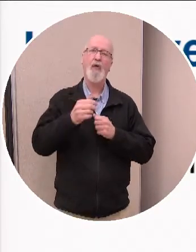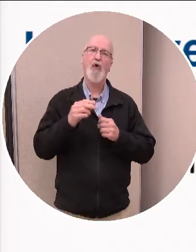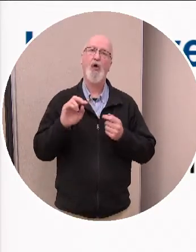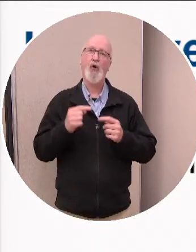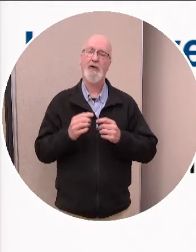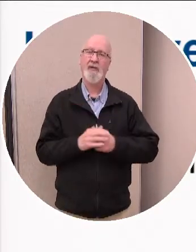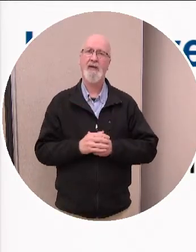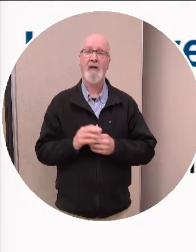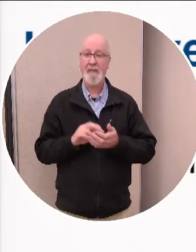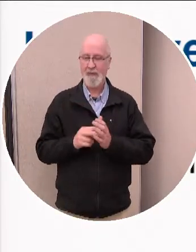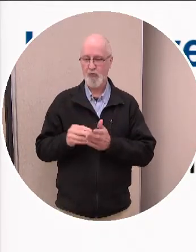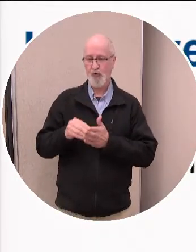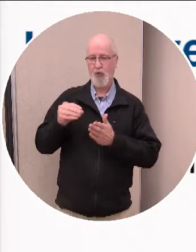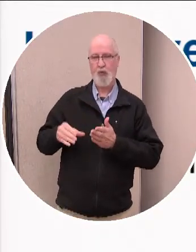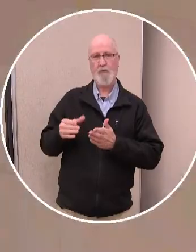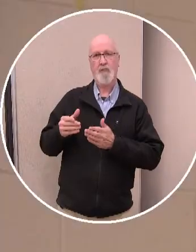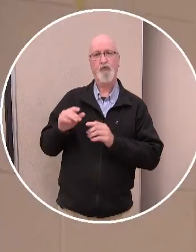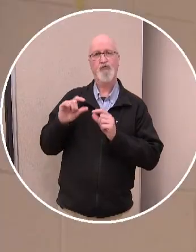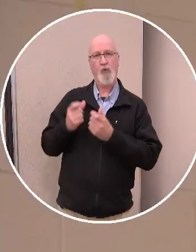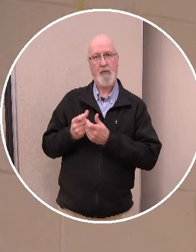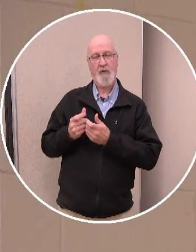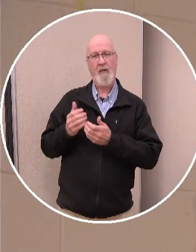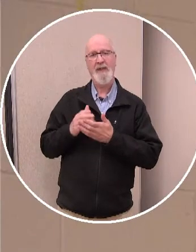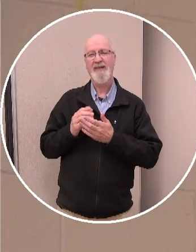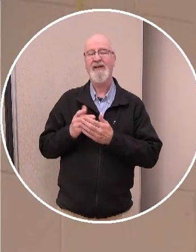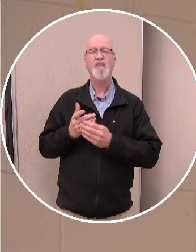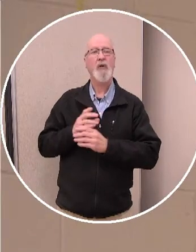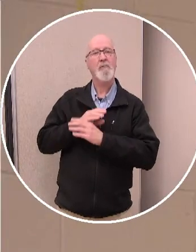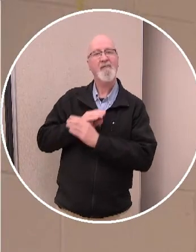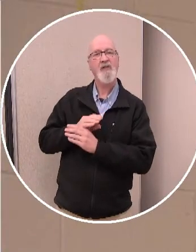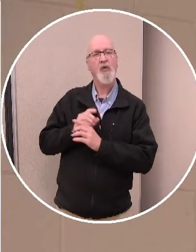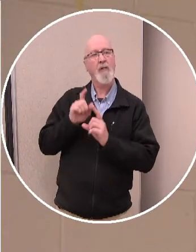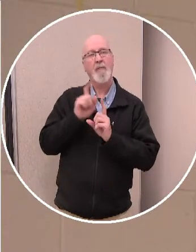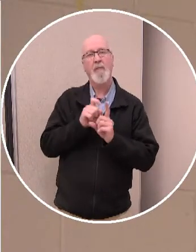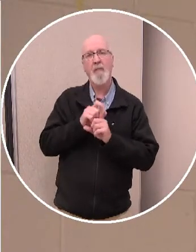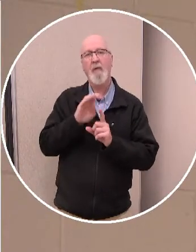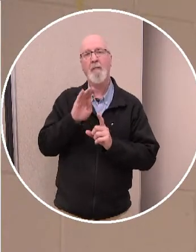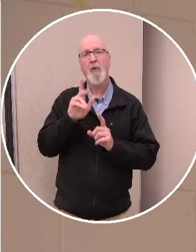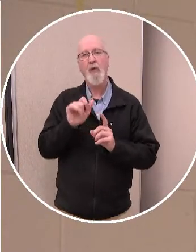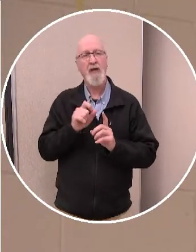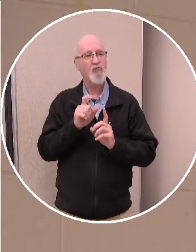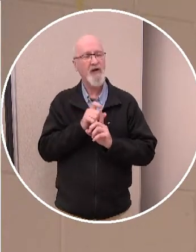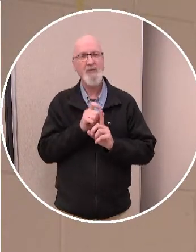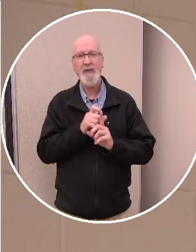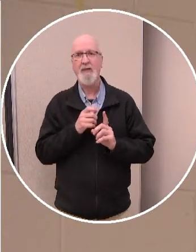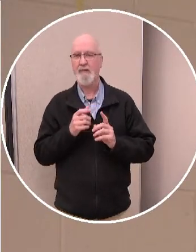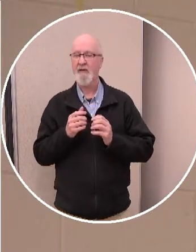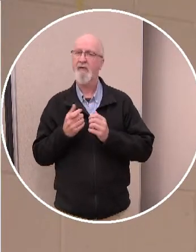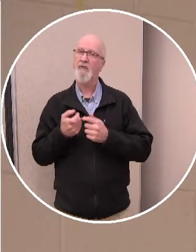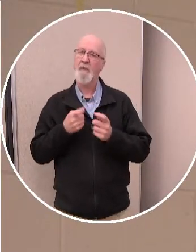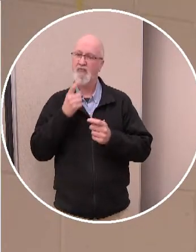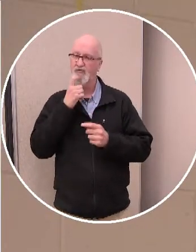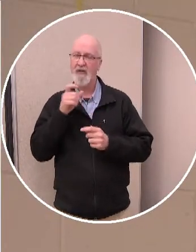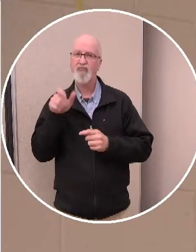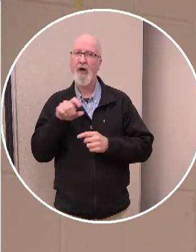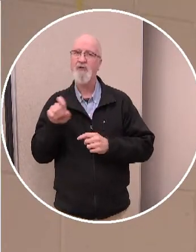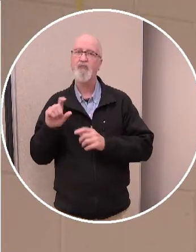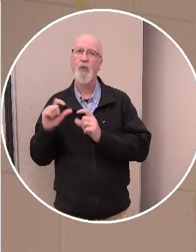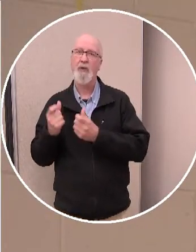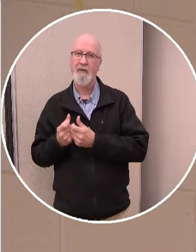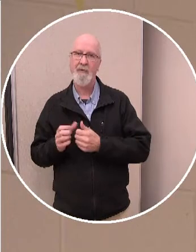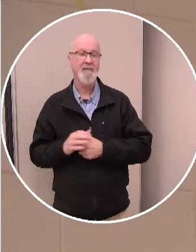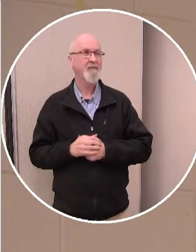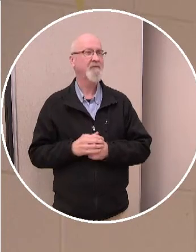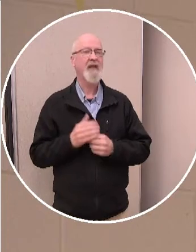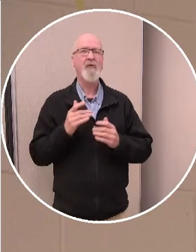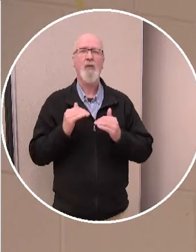is a student-led bullying and harassment prevention program coordinated through the Canadian Red Cross. We have Strive,